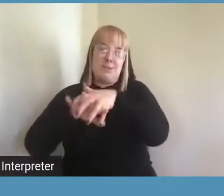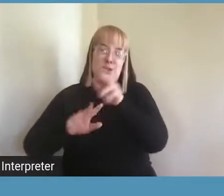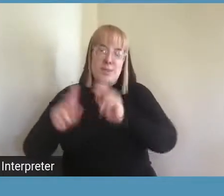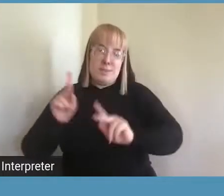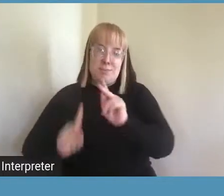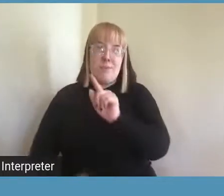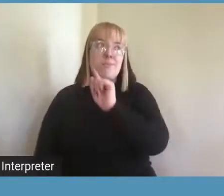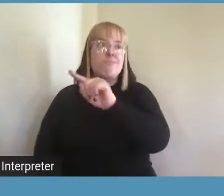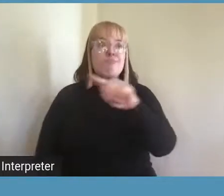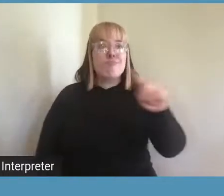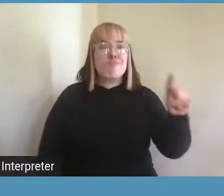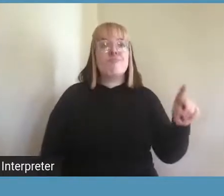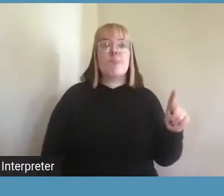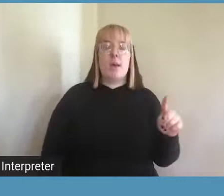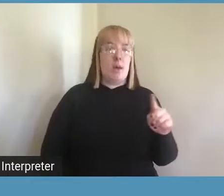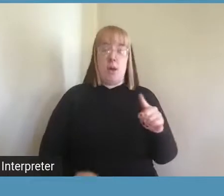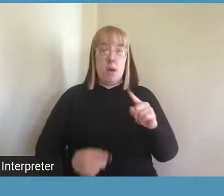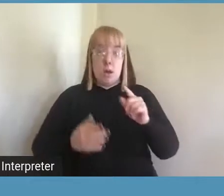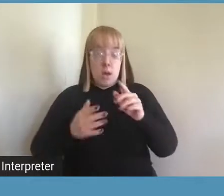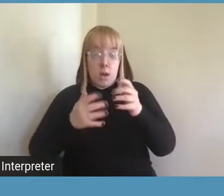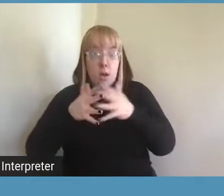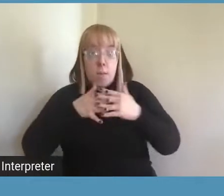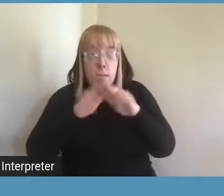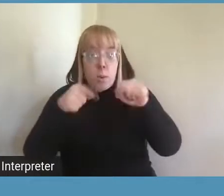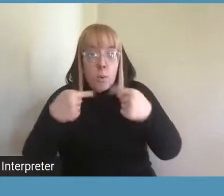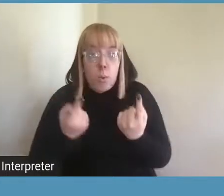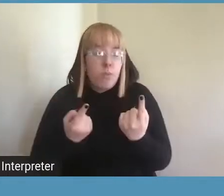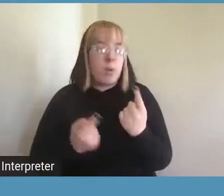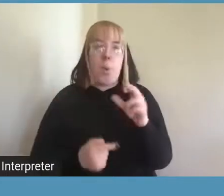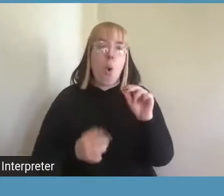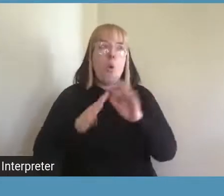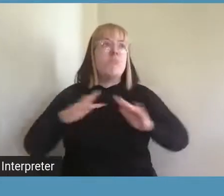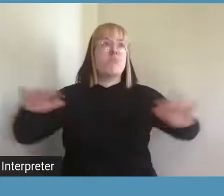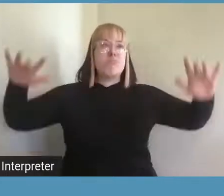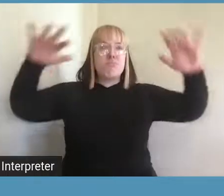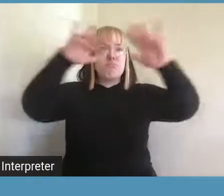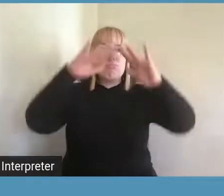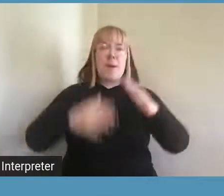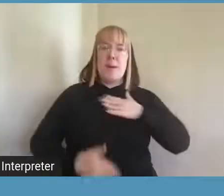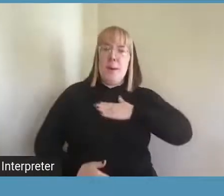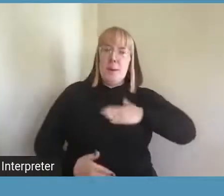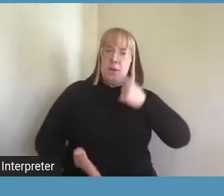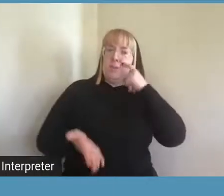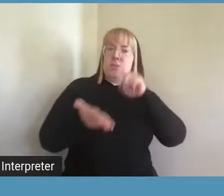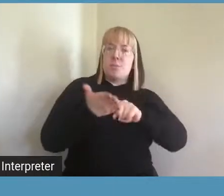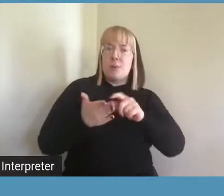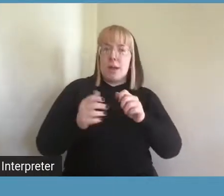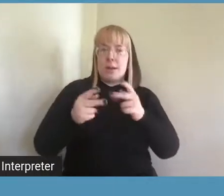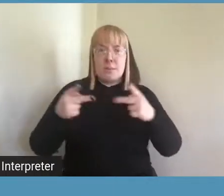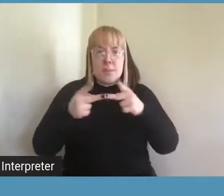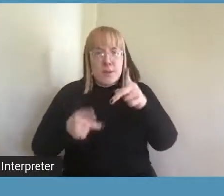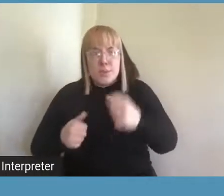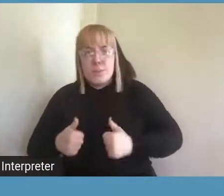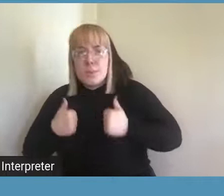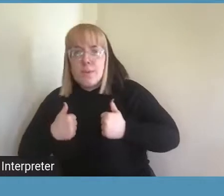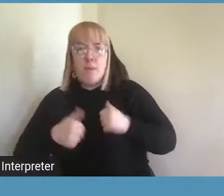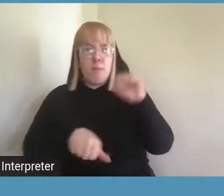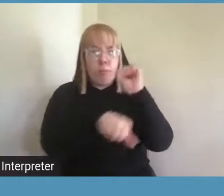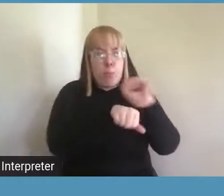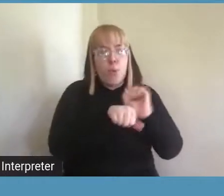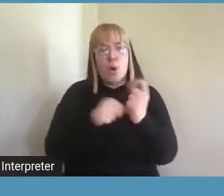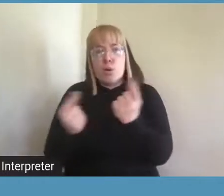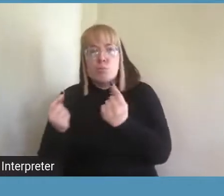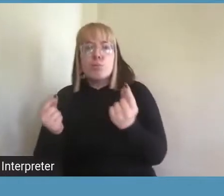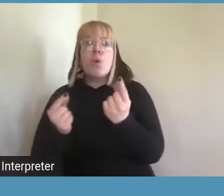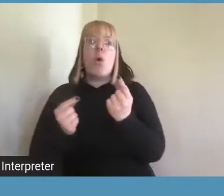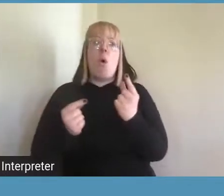and beyond. We ask you to reflect on the place where you reside and work, and respect the diversity of cultures and experiences